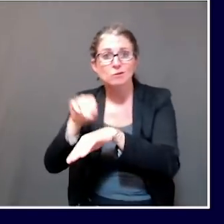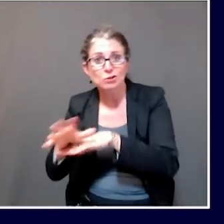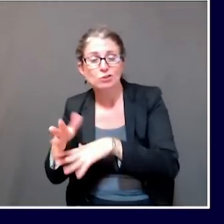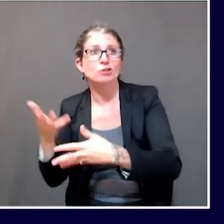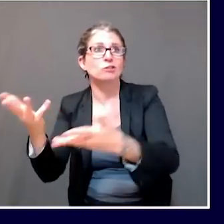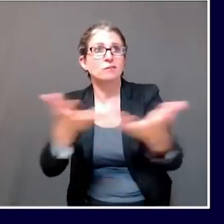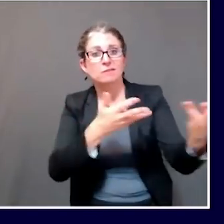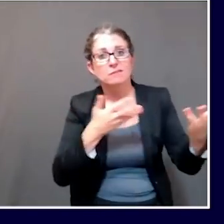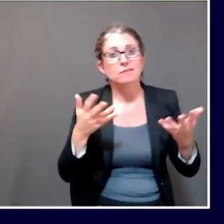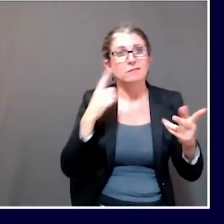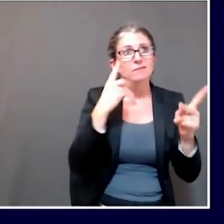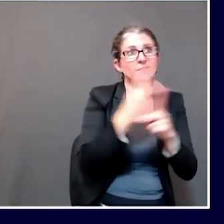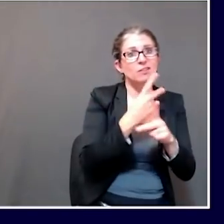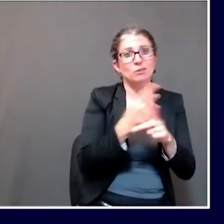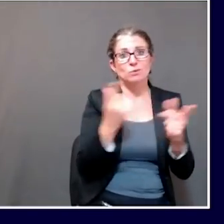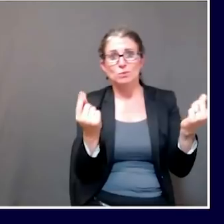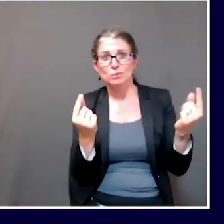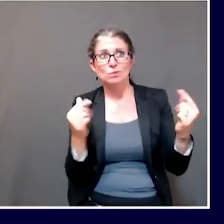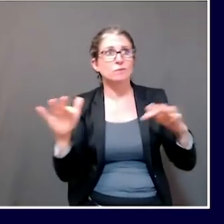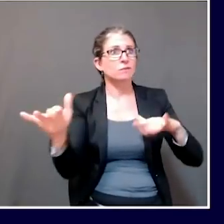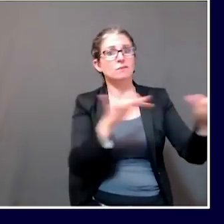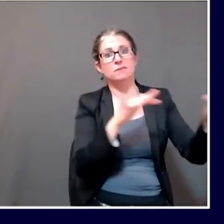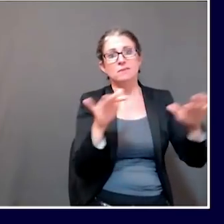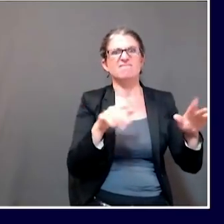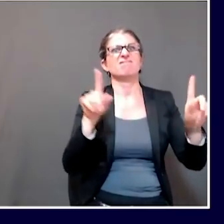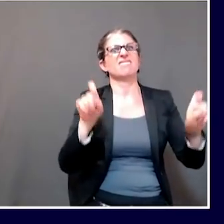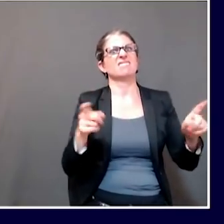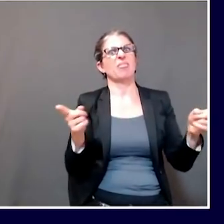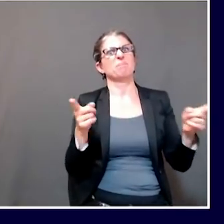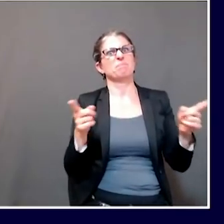well, especially if they start developing symptoms.